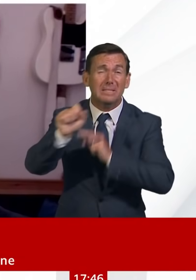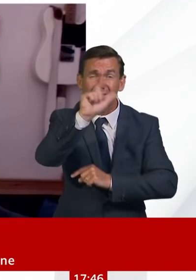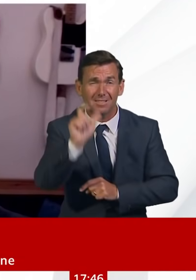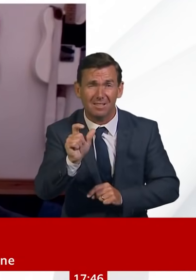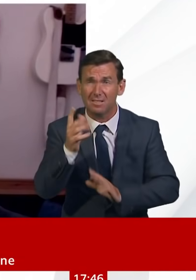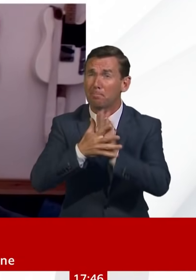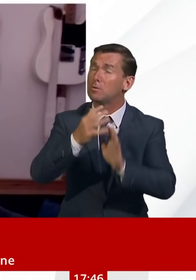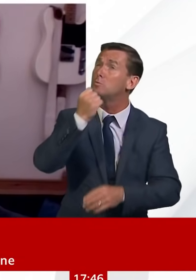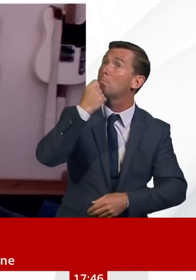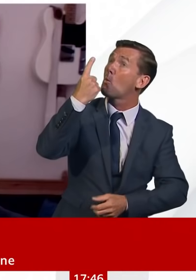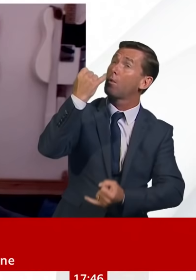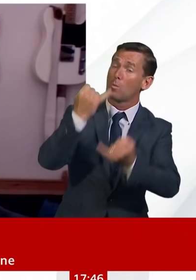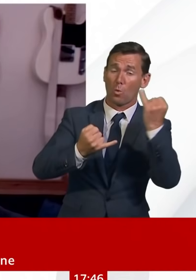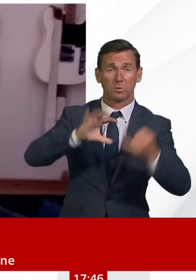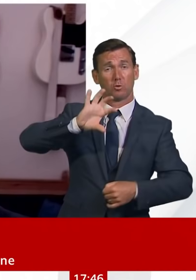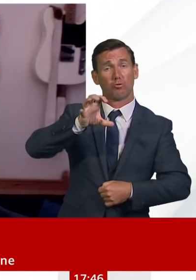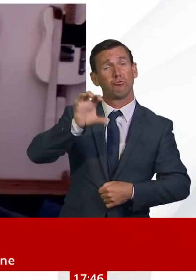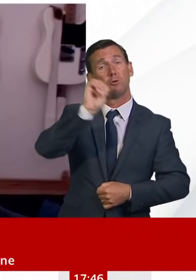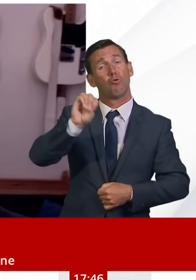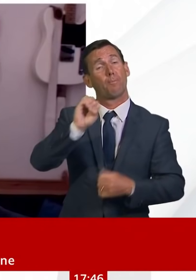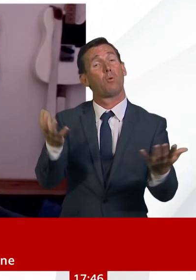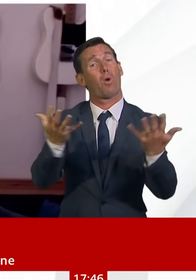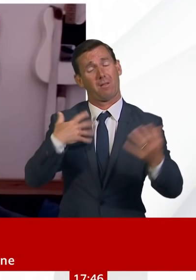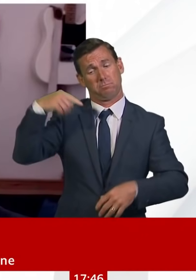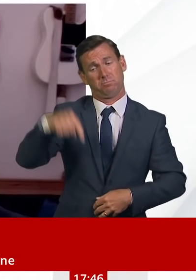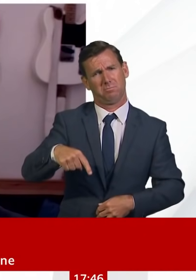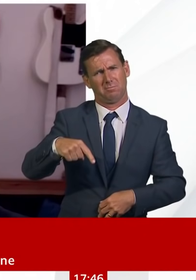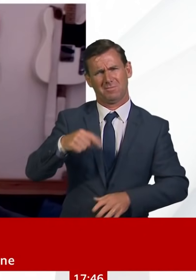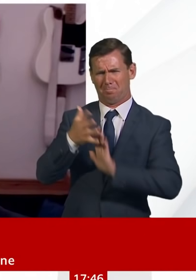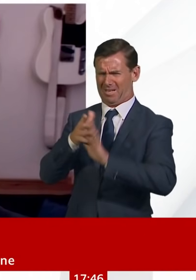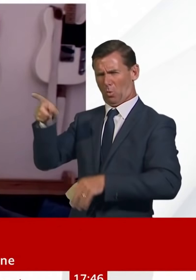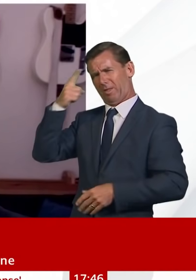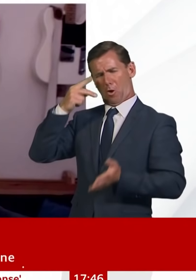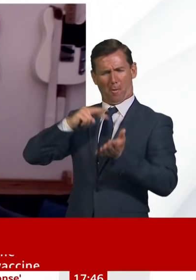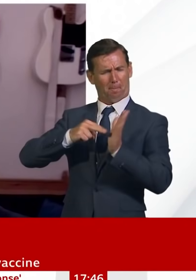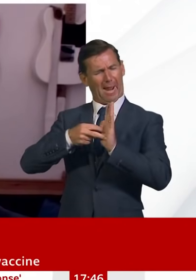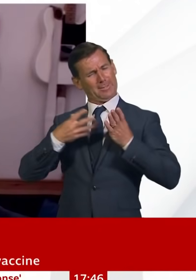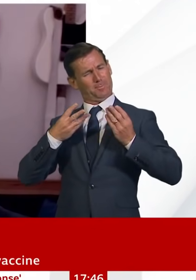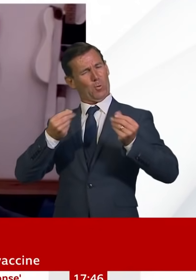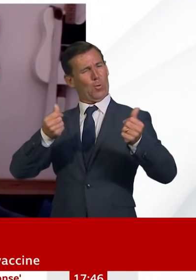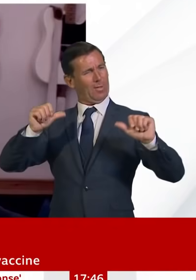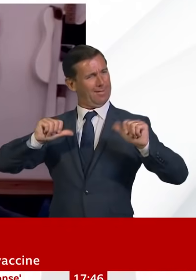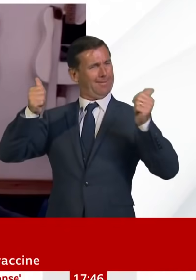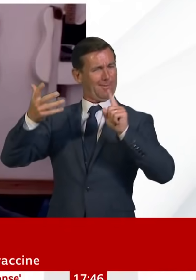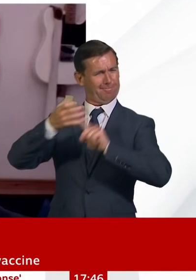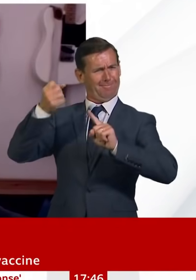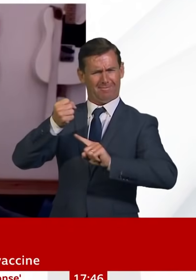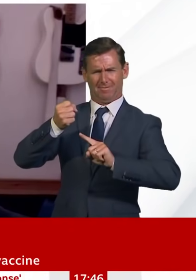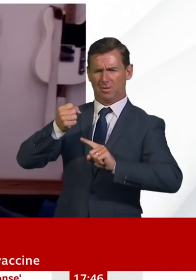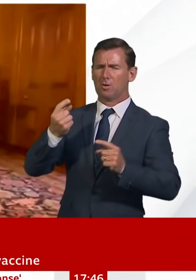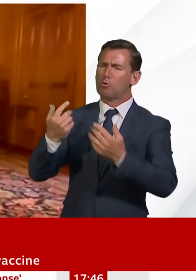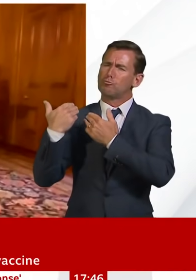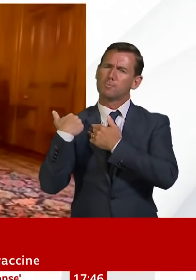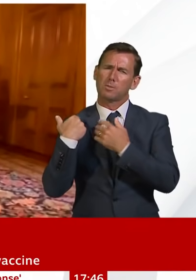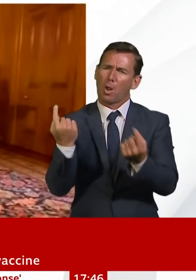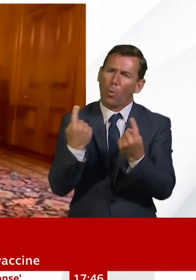it feels like, at least compared to large parts of Europe, the plan isn't working. Who has ultimate responsibility for that? Well,